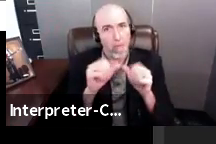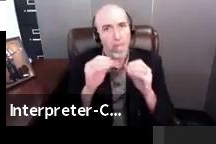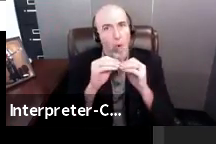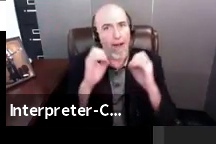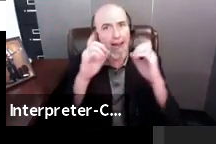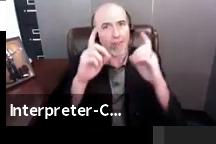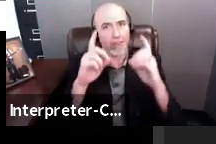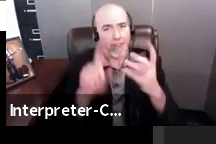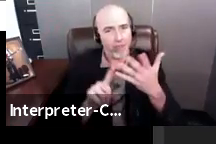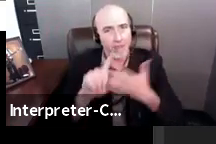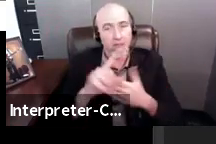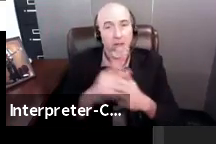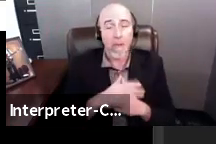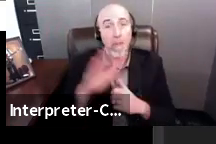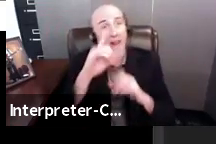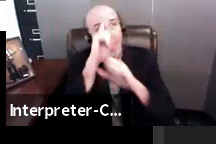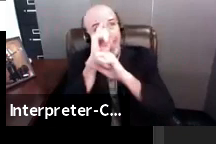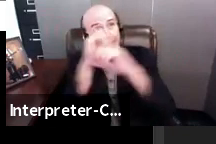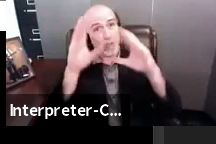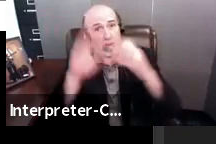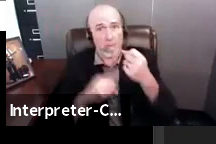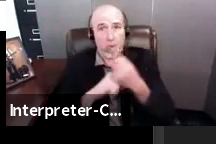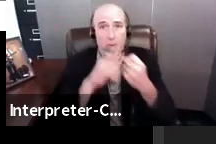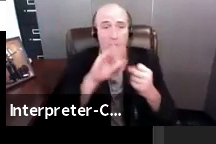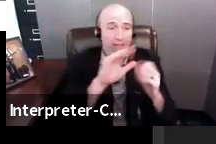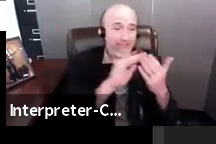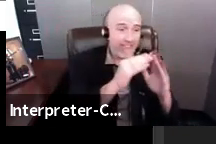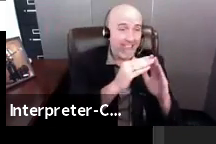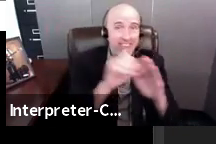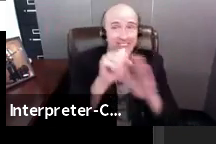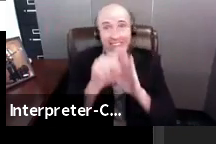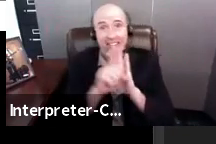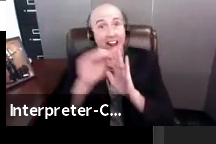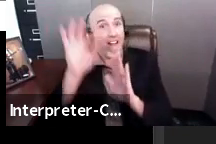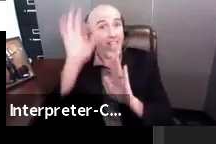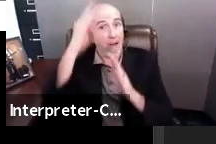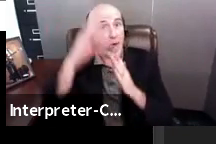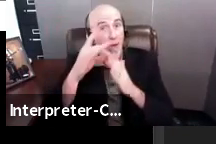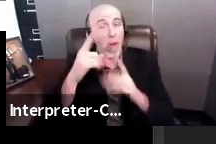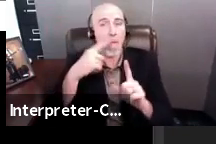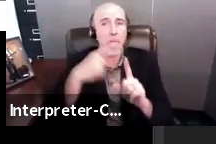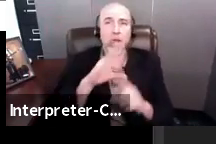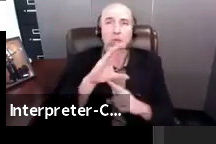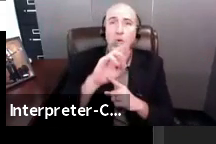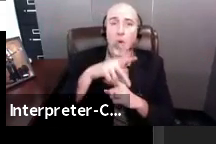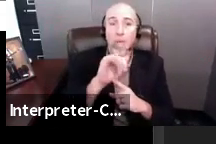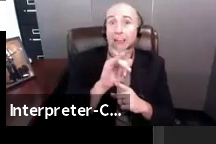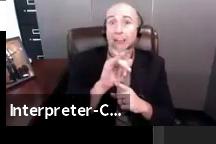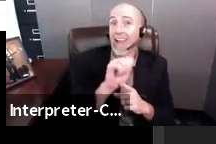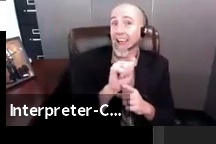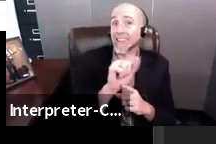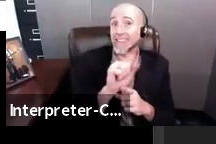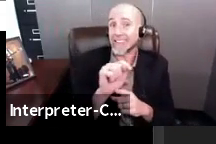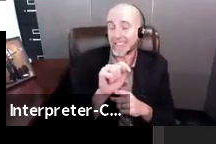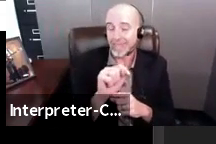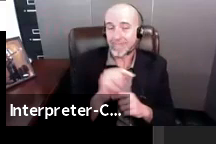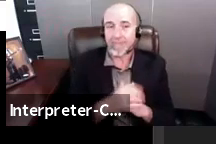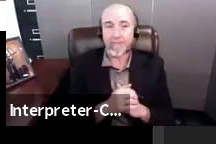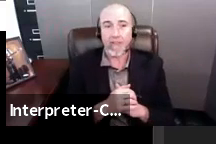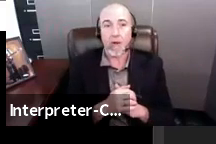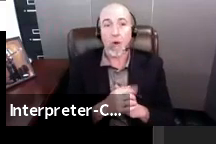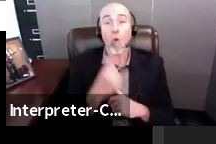Their vision has been supported by city, state, and federal leaders, as well as corporations like AT&T. As one of